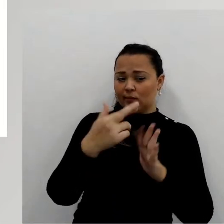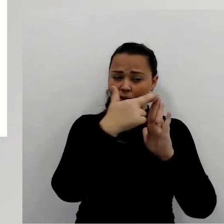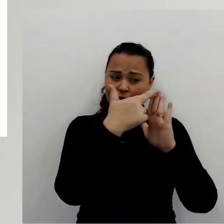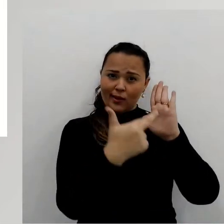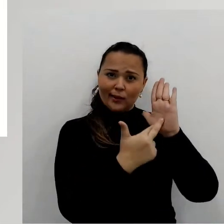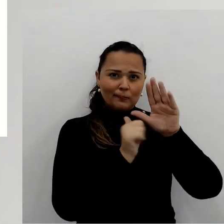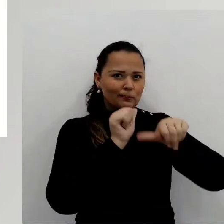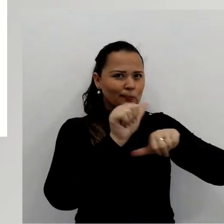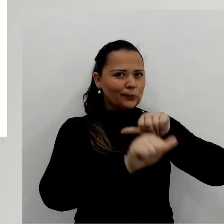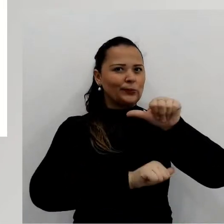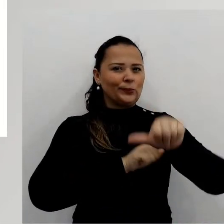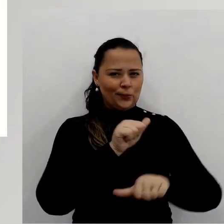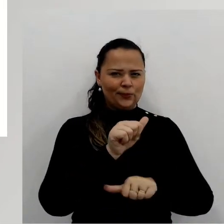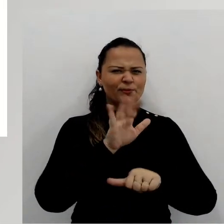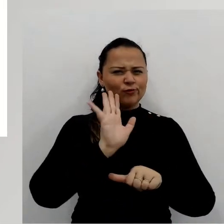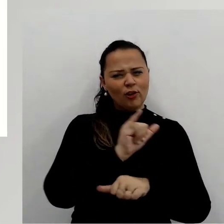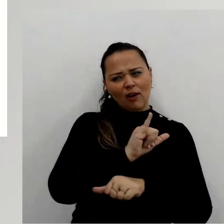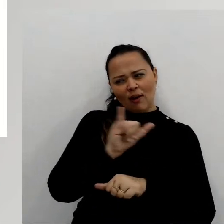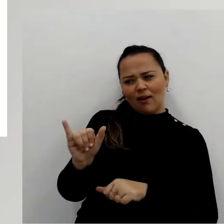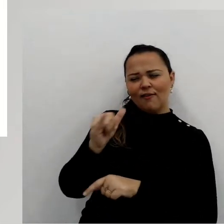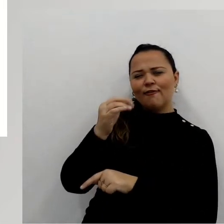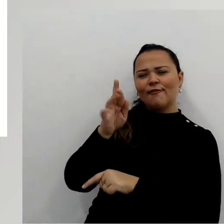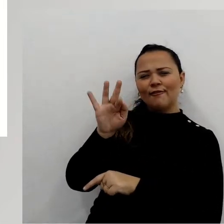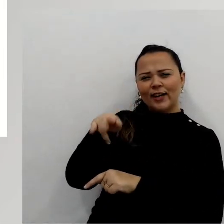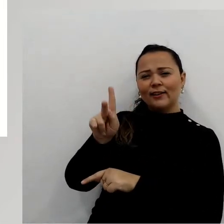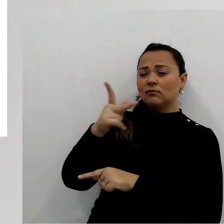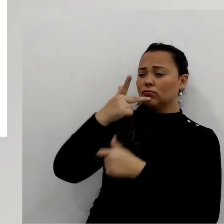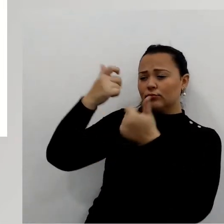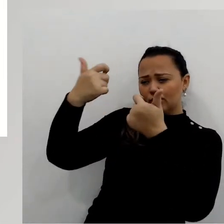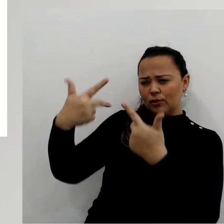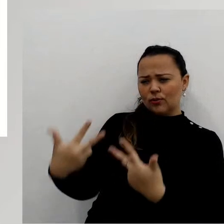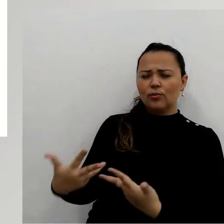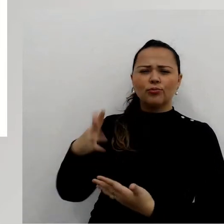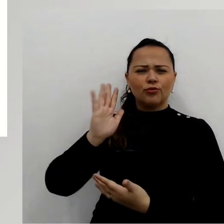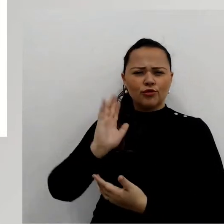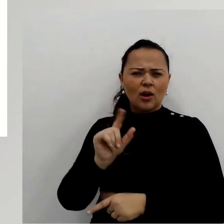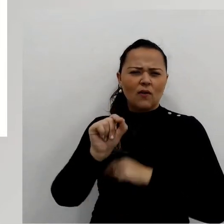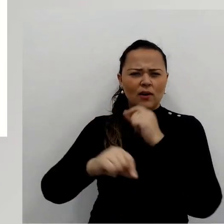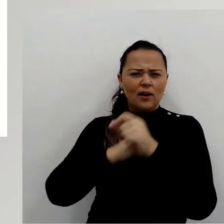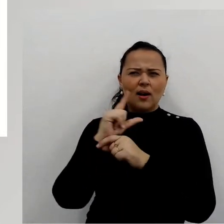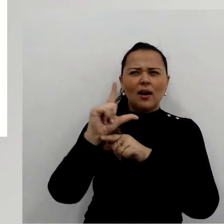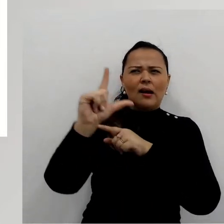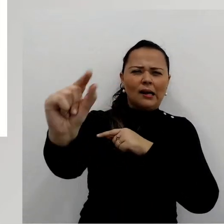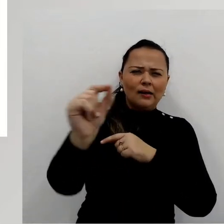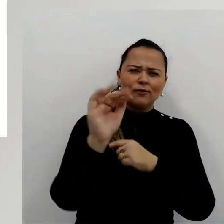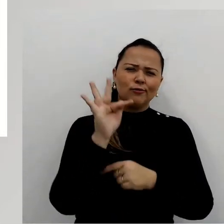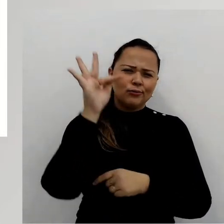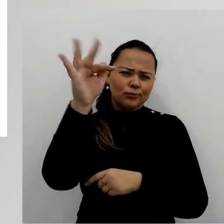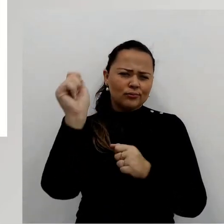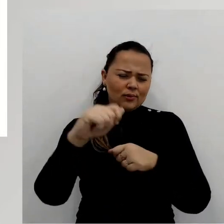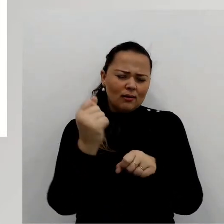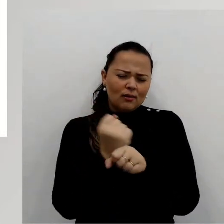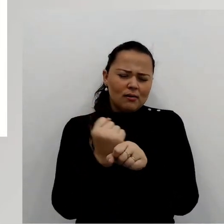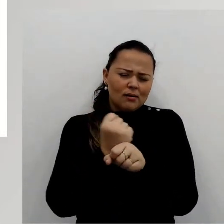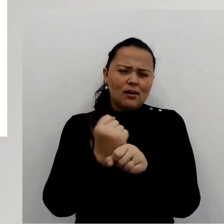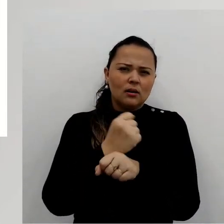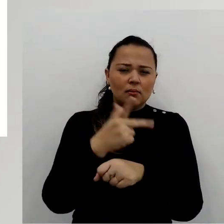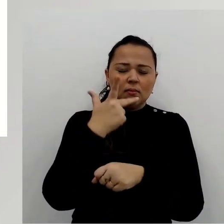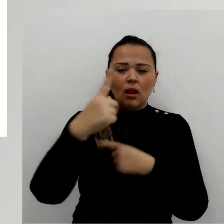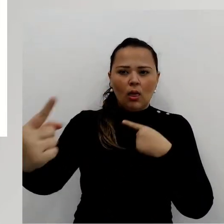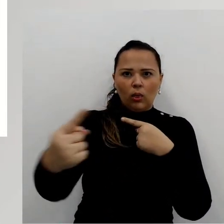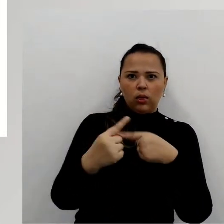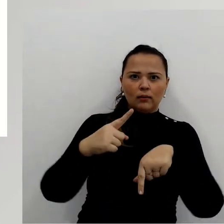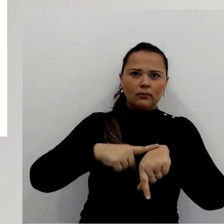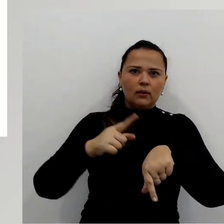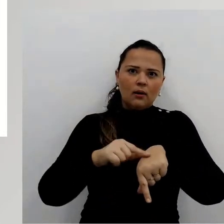that before. He said, you know, the longer runs are starting to get shorter, and the digital technology is